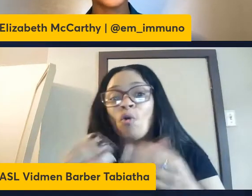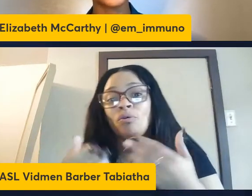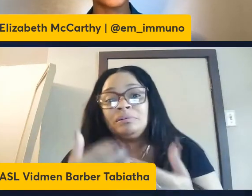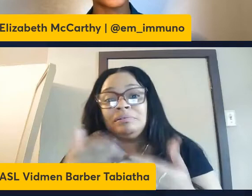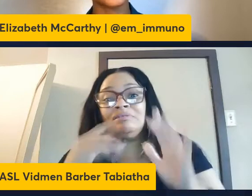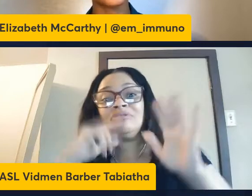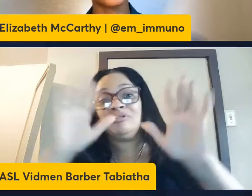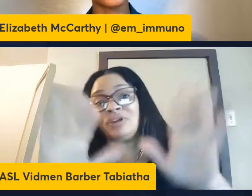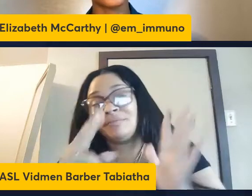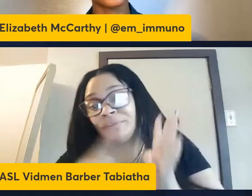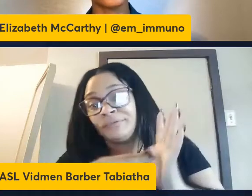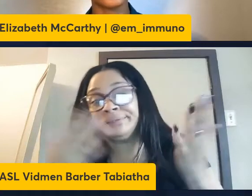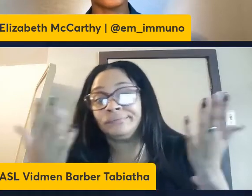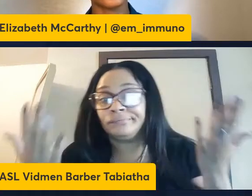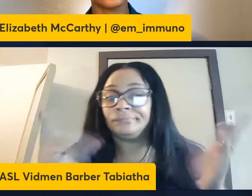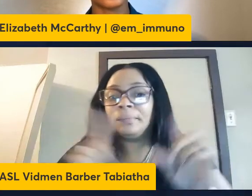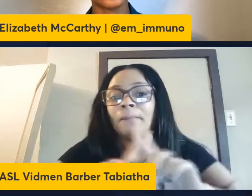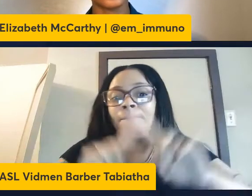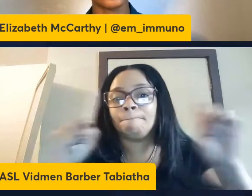but